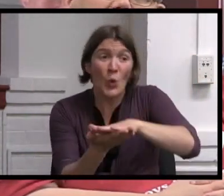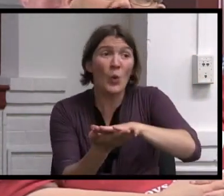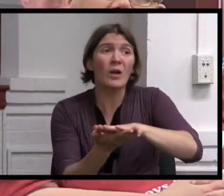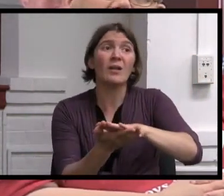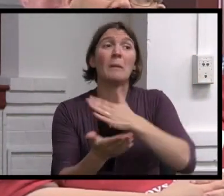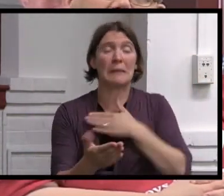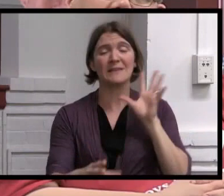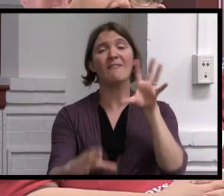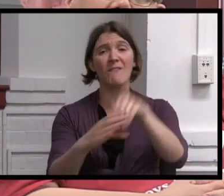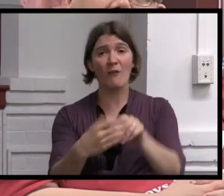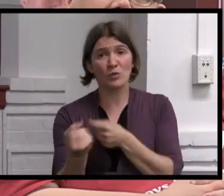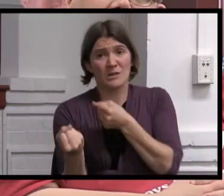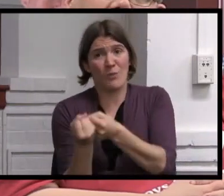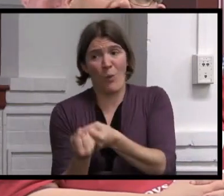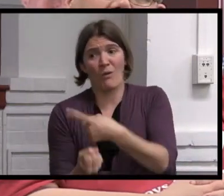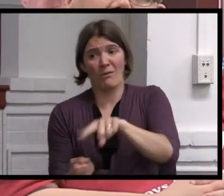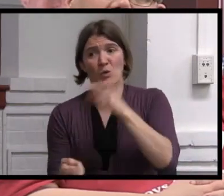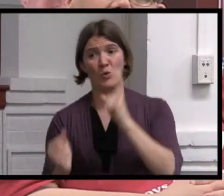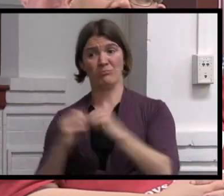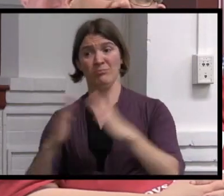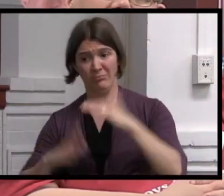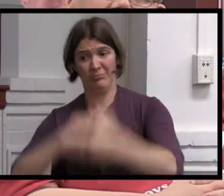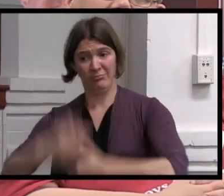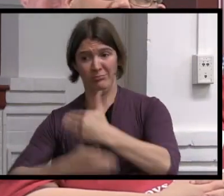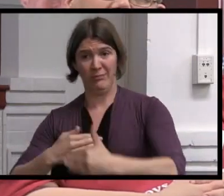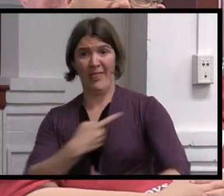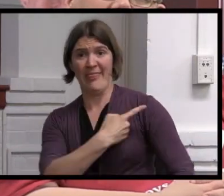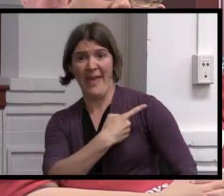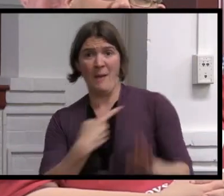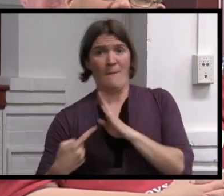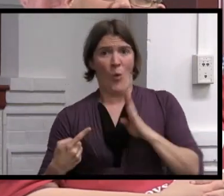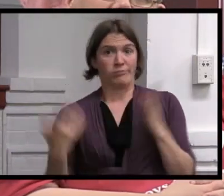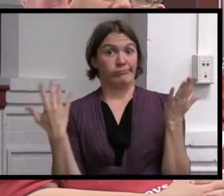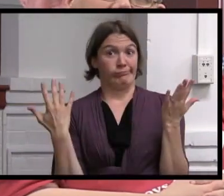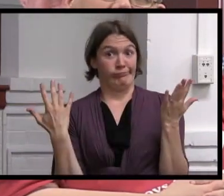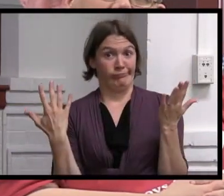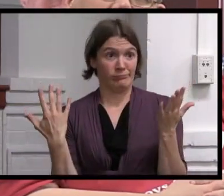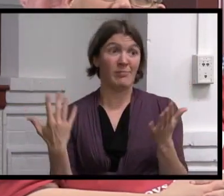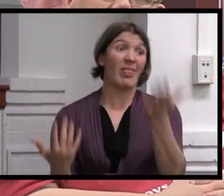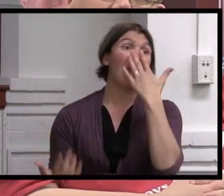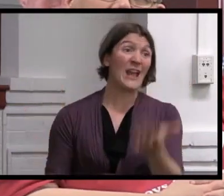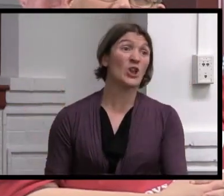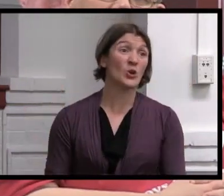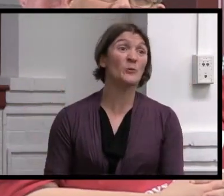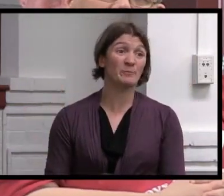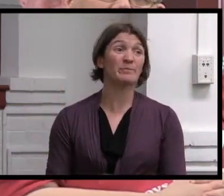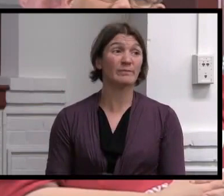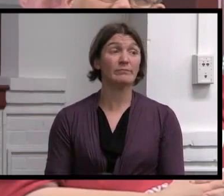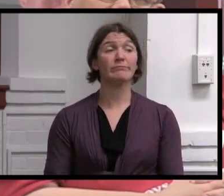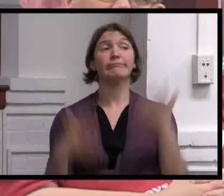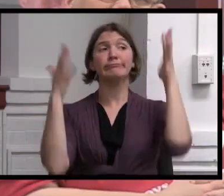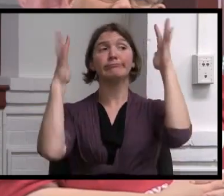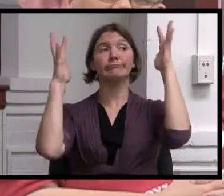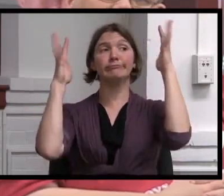please get involved, make your own mind up, and take it from there. Thank you. Great, thank you so